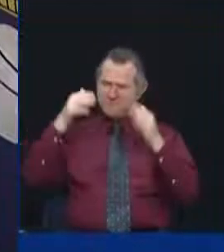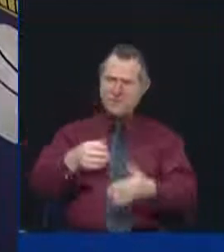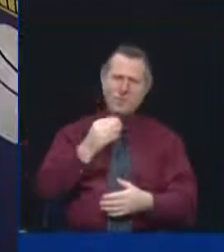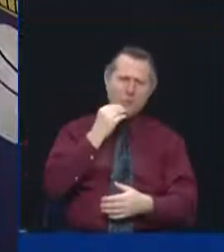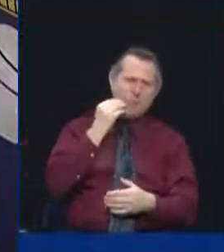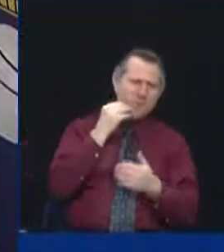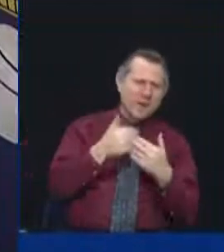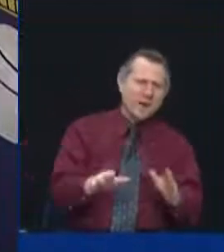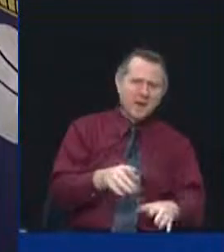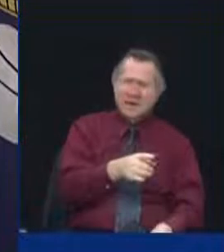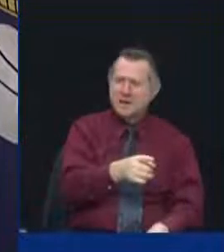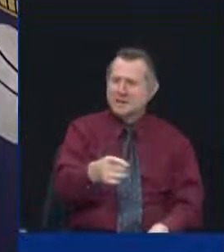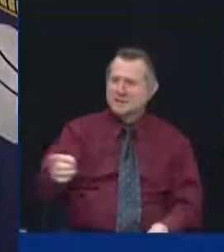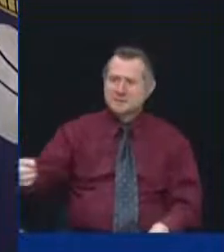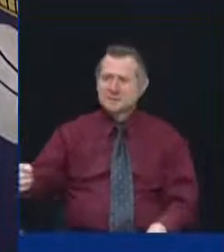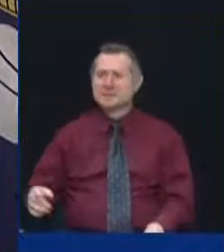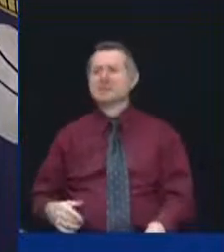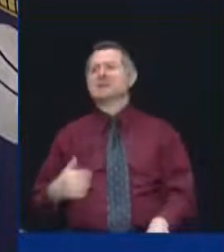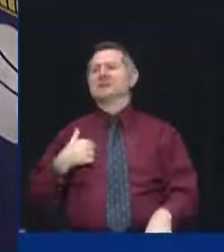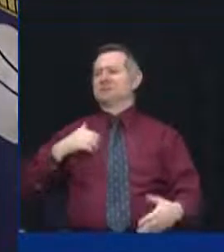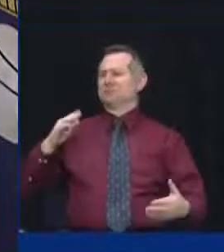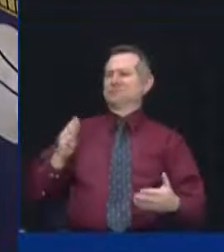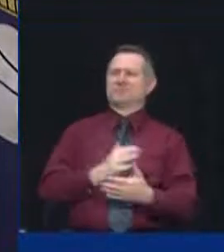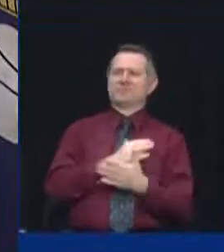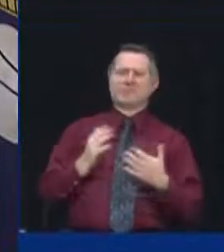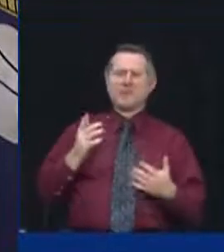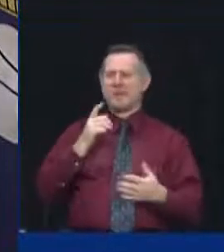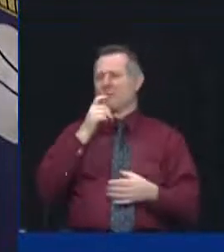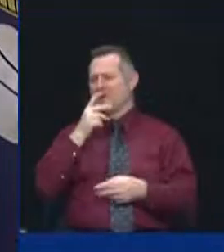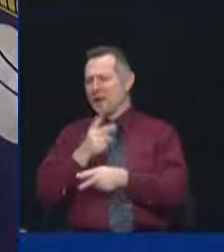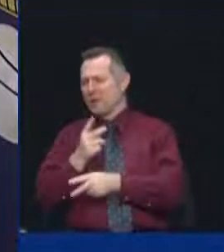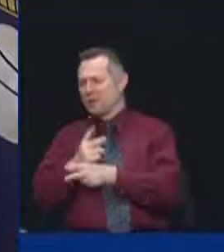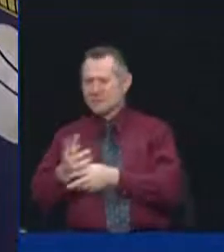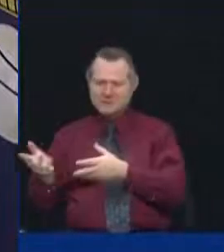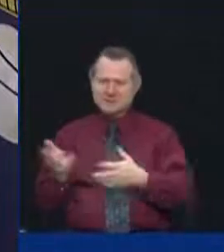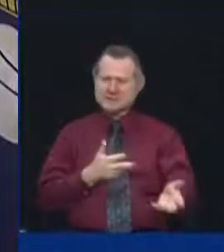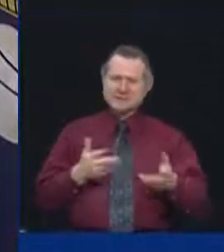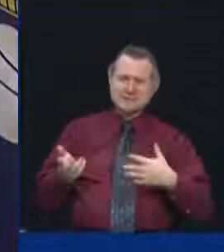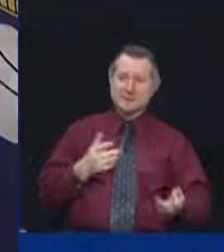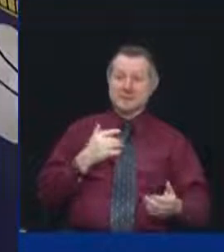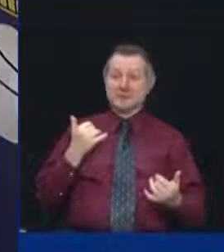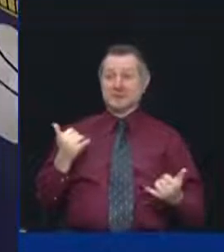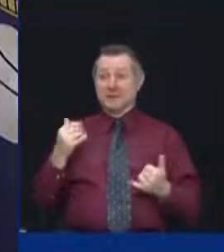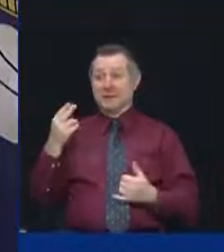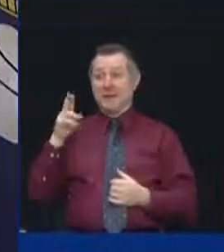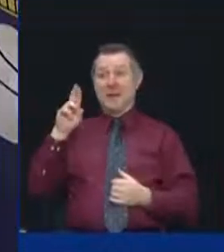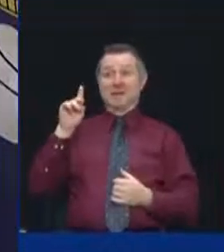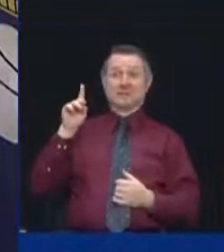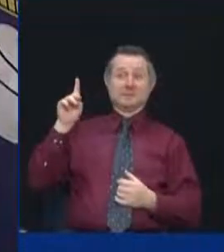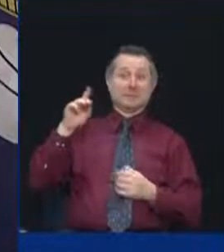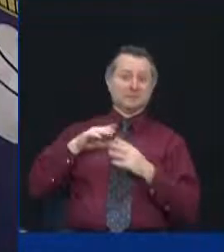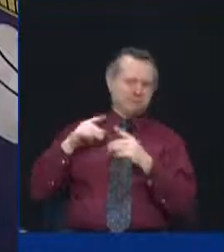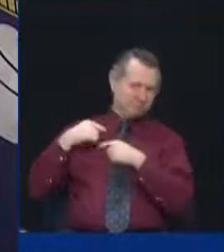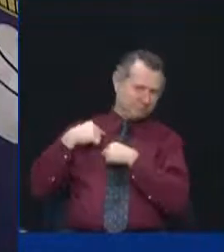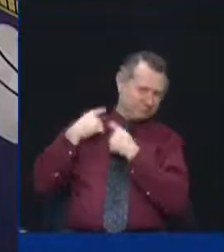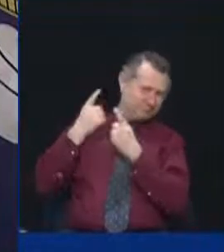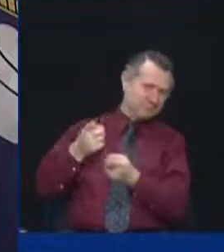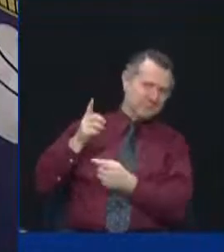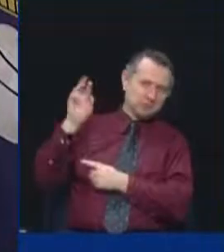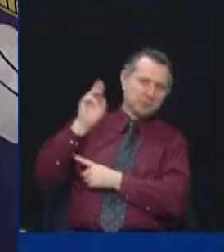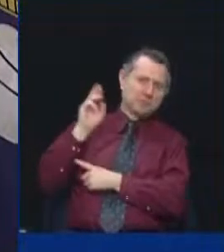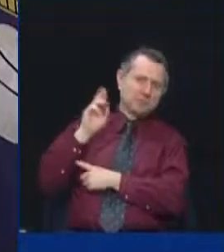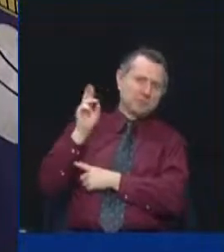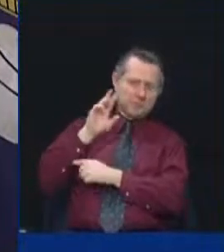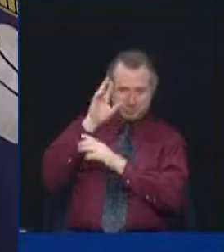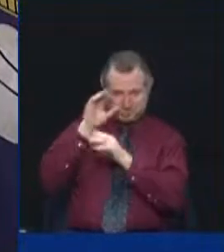Continuum of Care program, which still exists at HUD, through Republican administrations. Won the Harvard